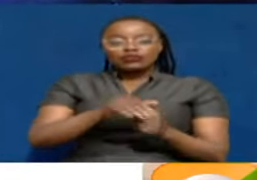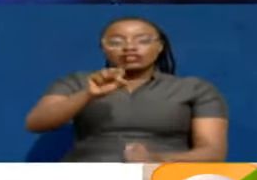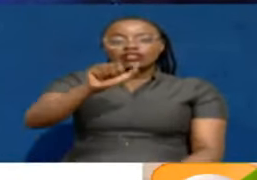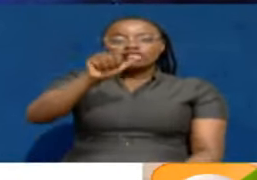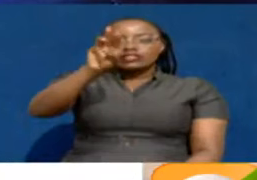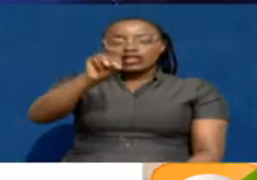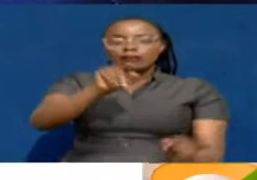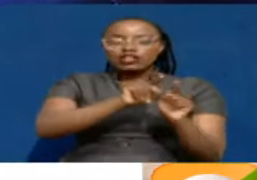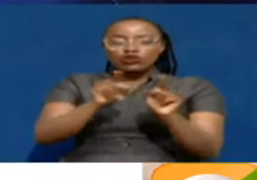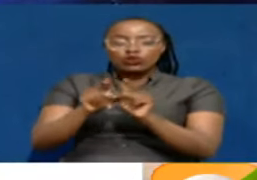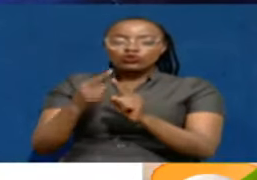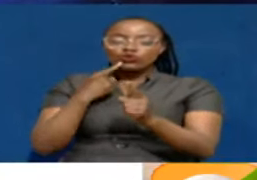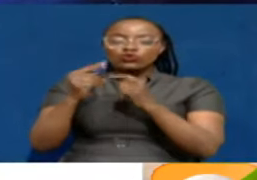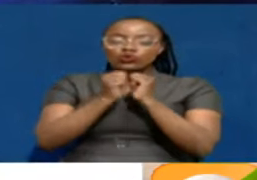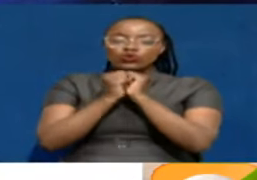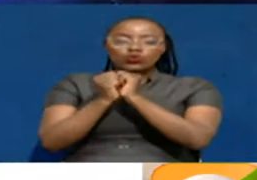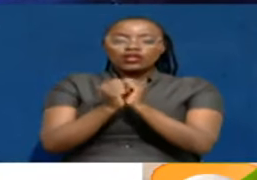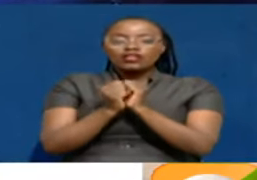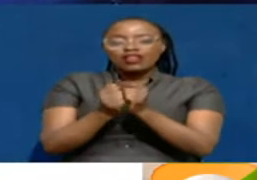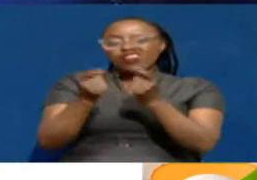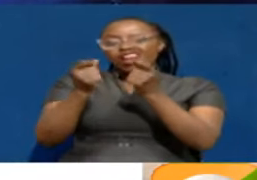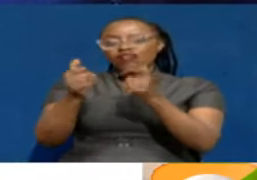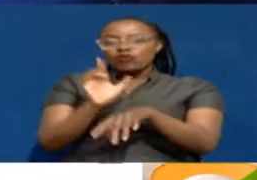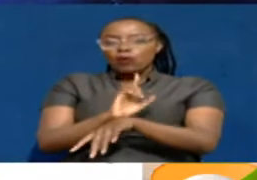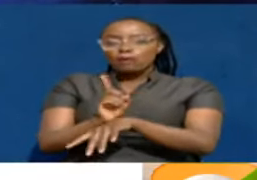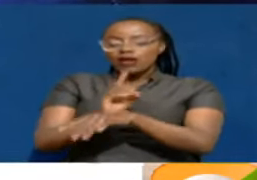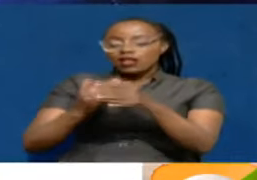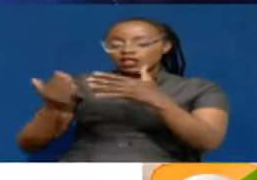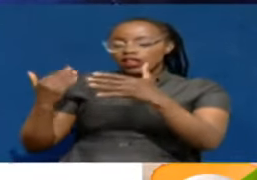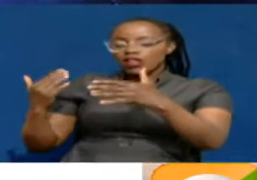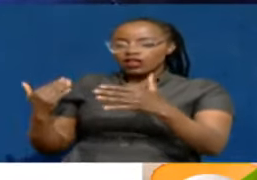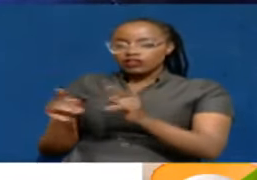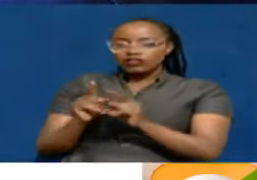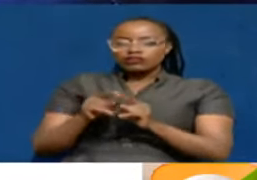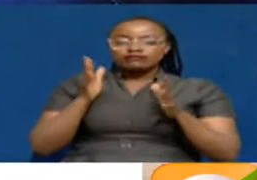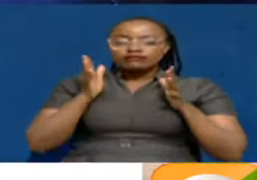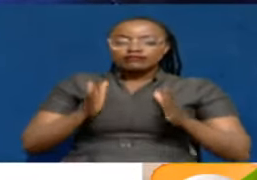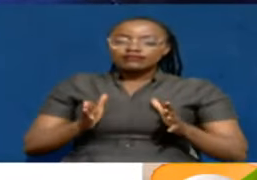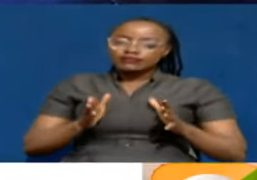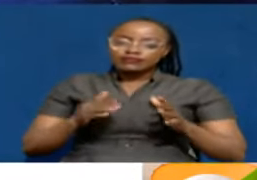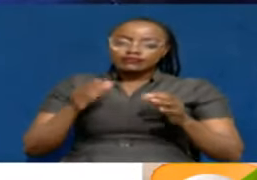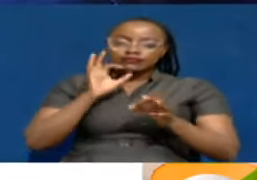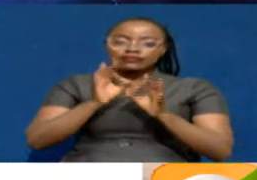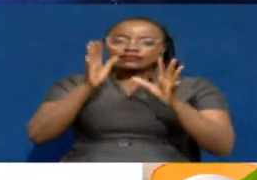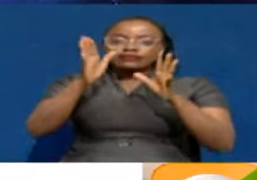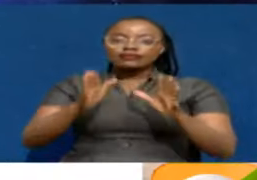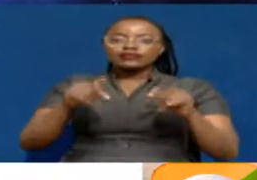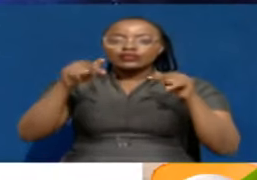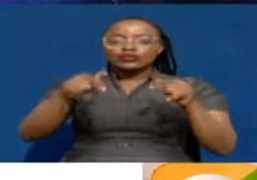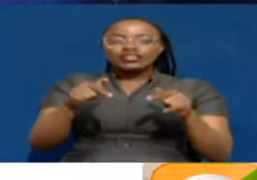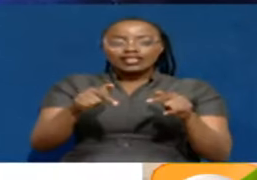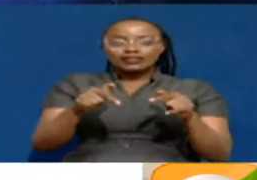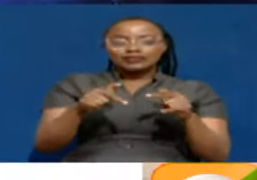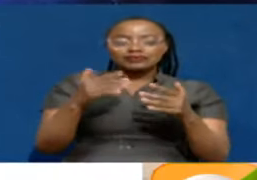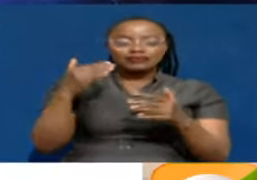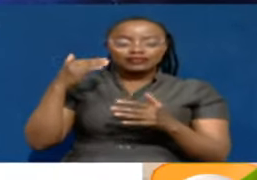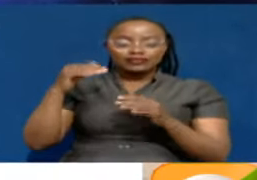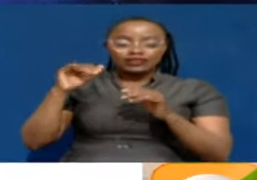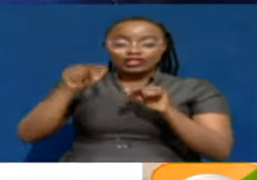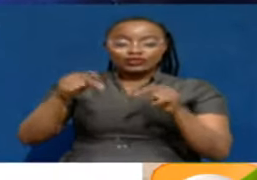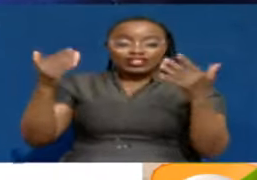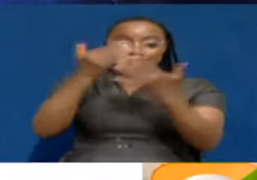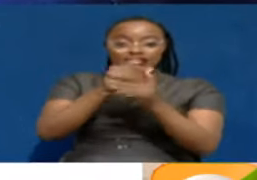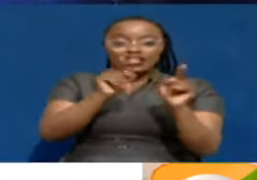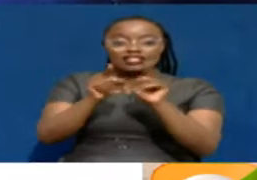Ogina, which aired a few minutes ago. Njoki Shege is doing sign language interpretation for